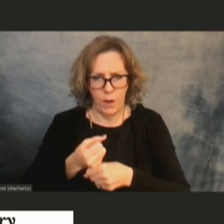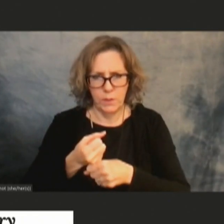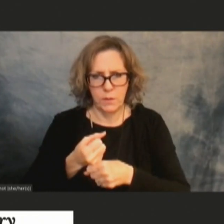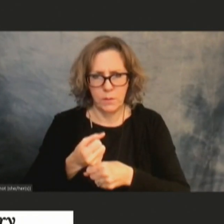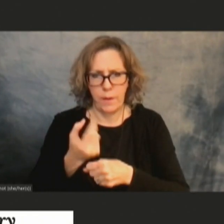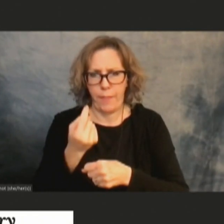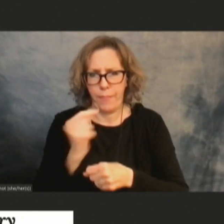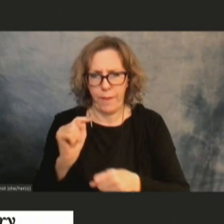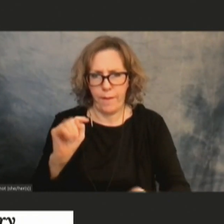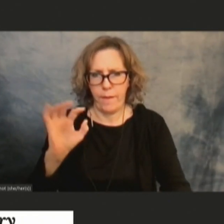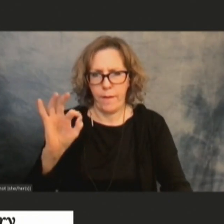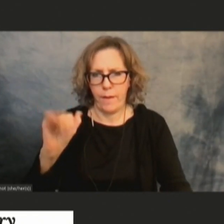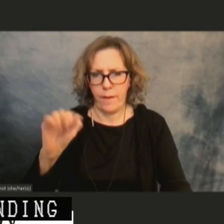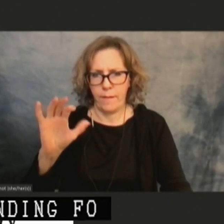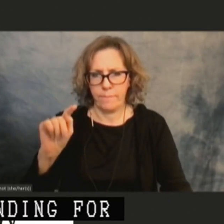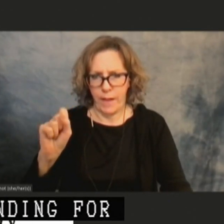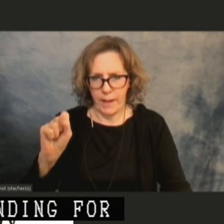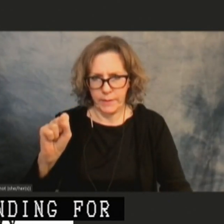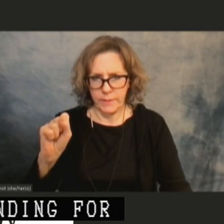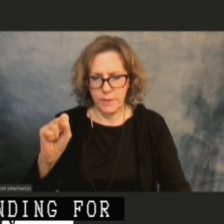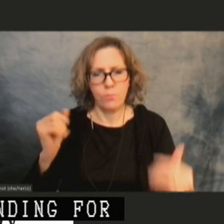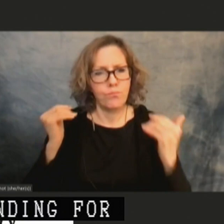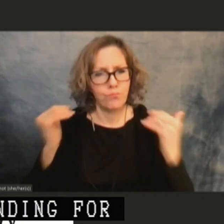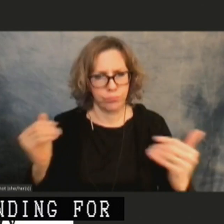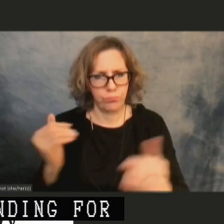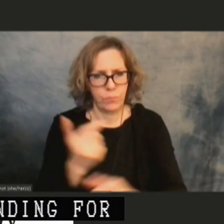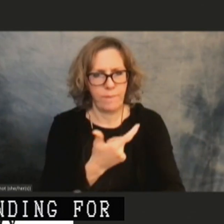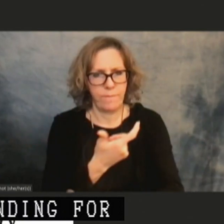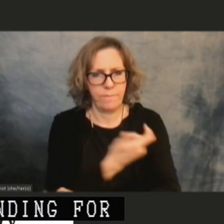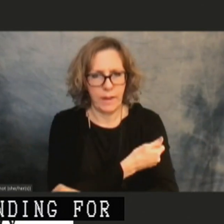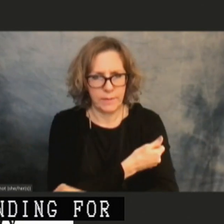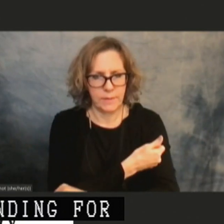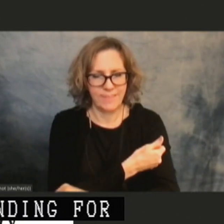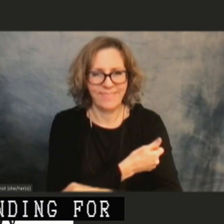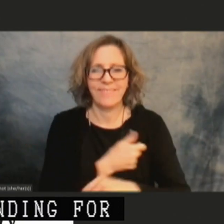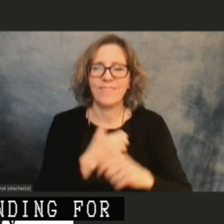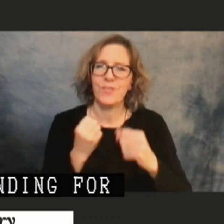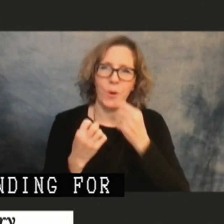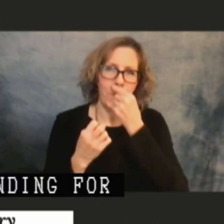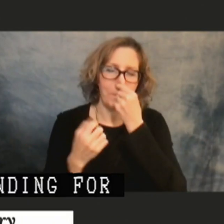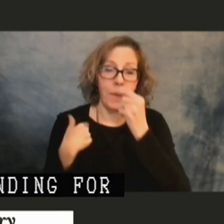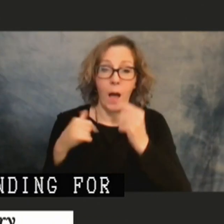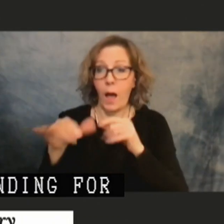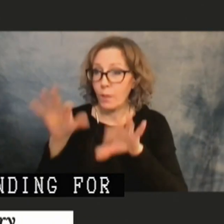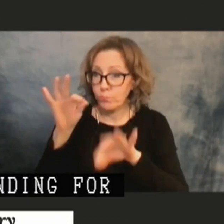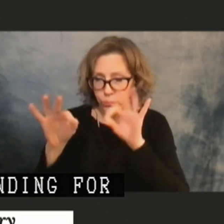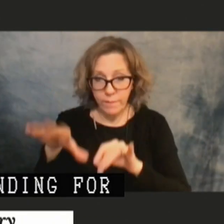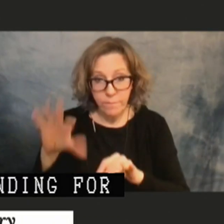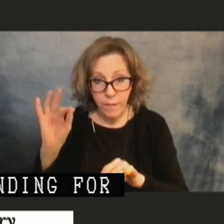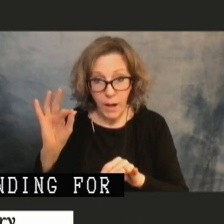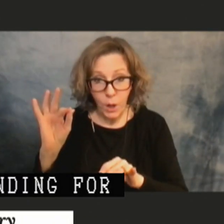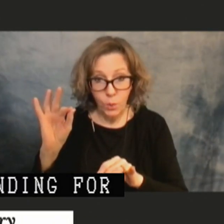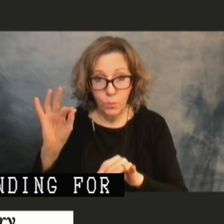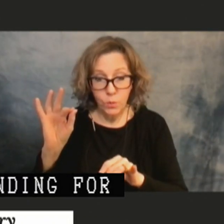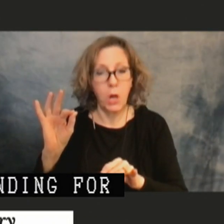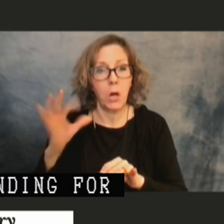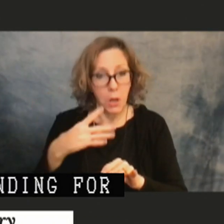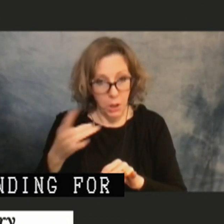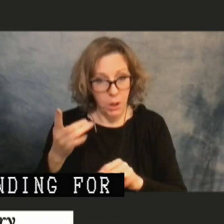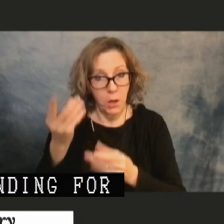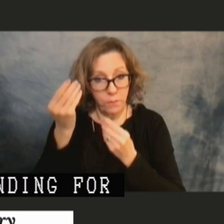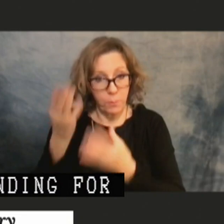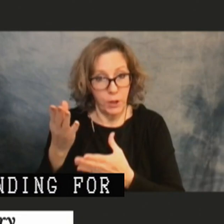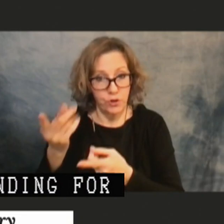And one of the pieces of information I came across that I found very interesting and I